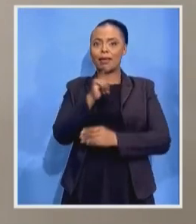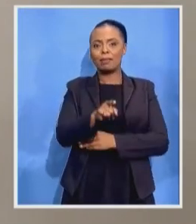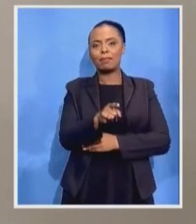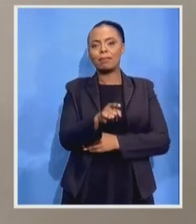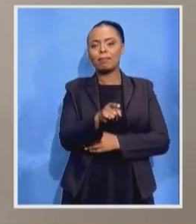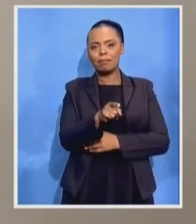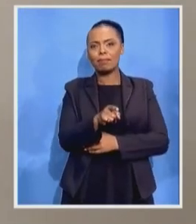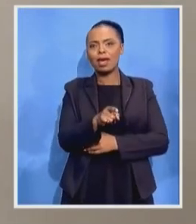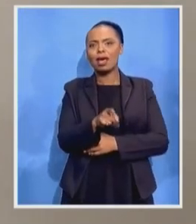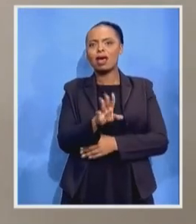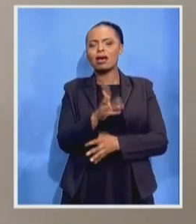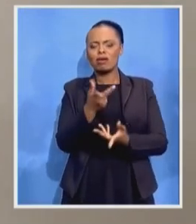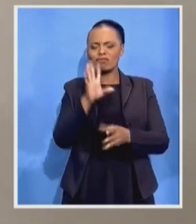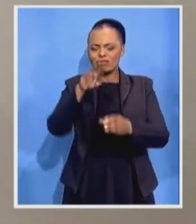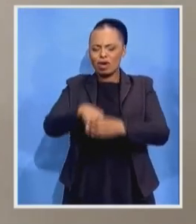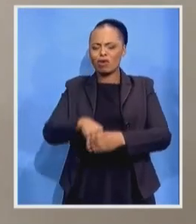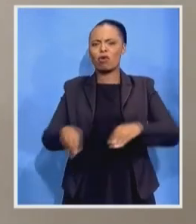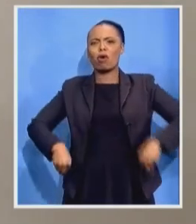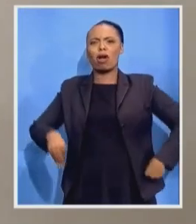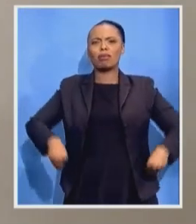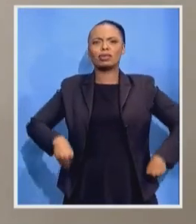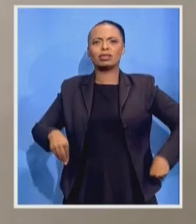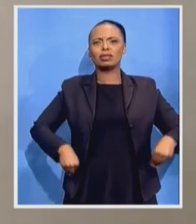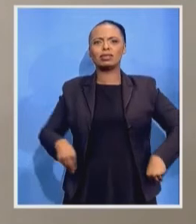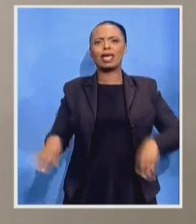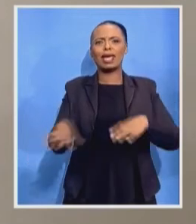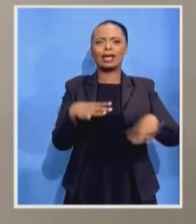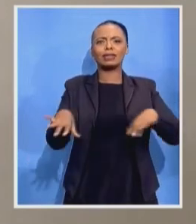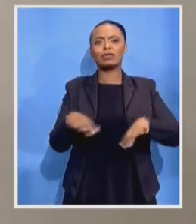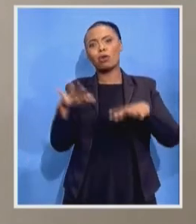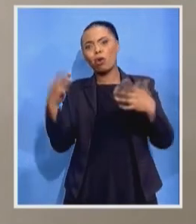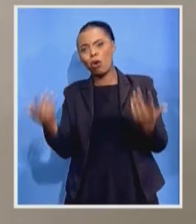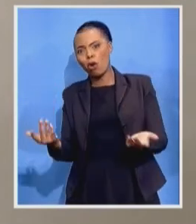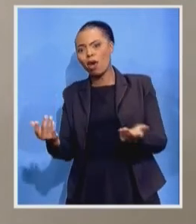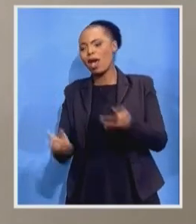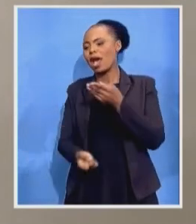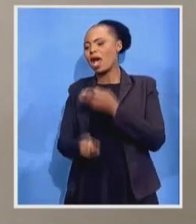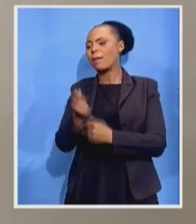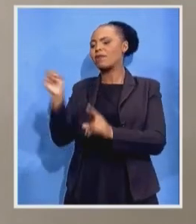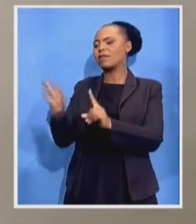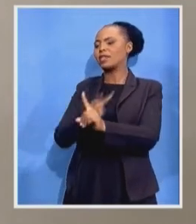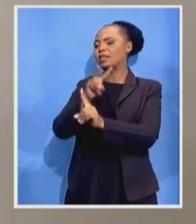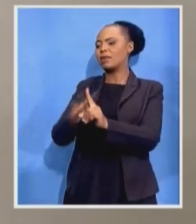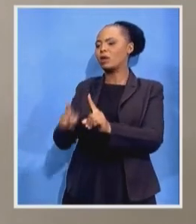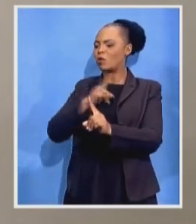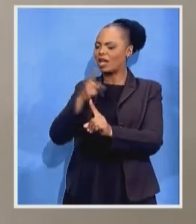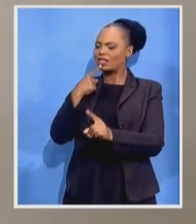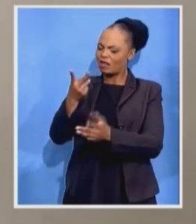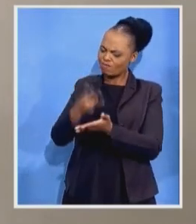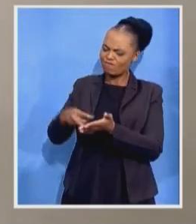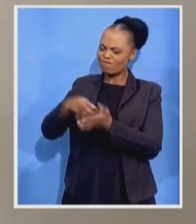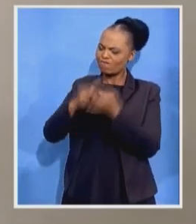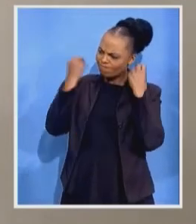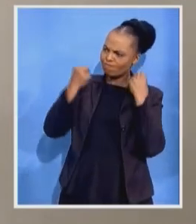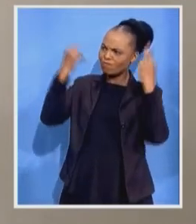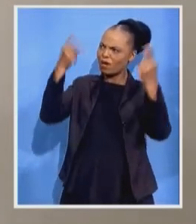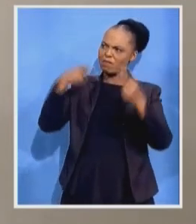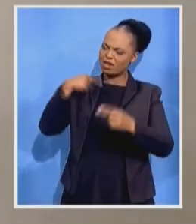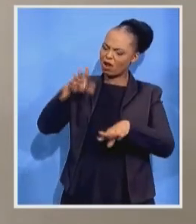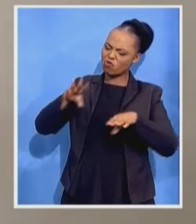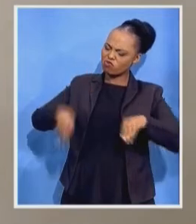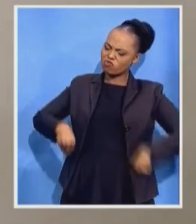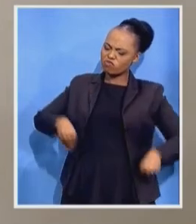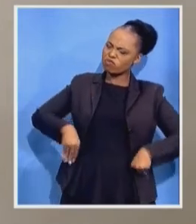others being victimized for their principled stance against corruption. This has been the case in many of our